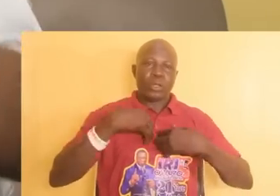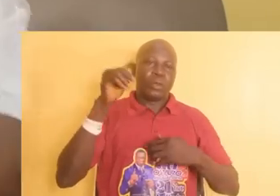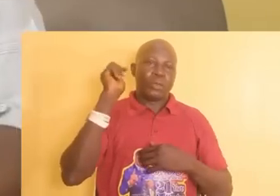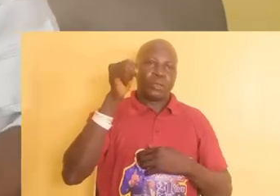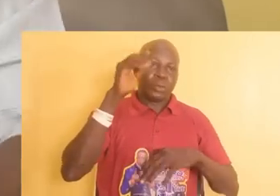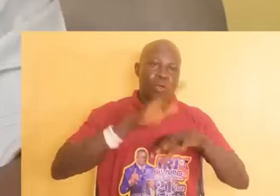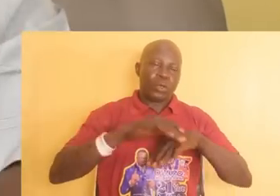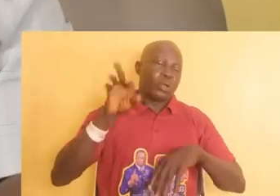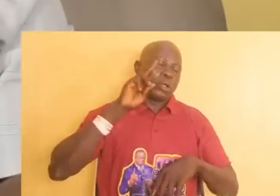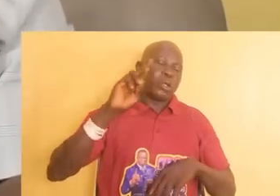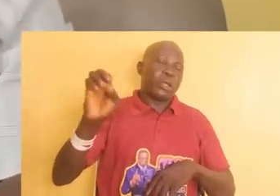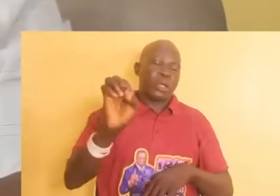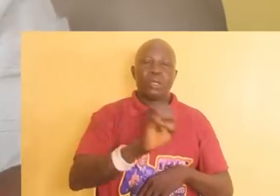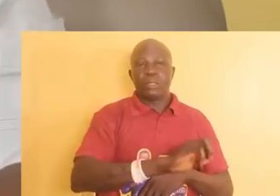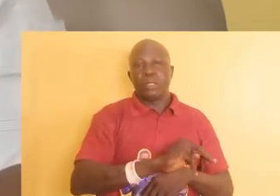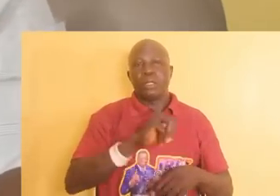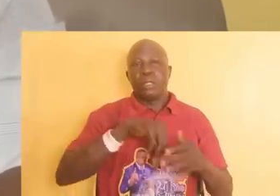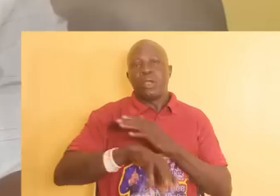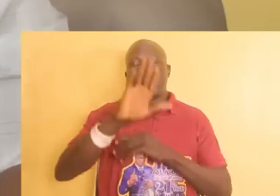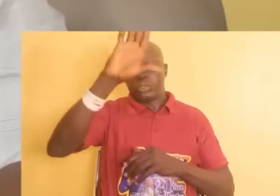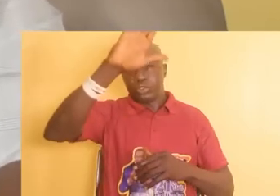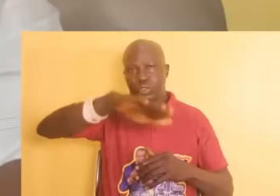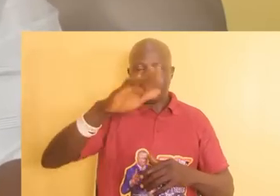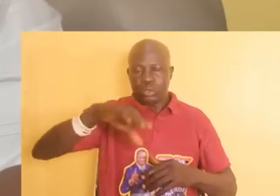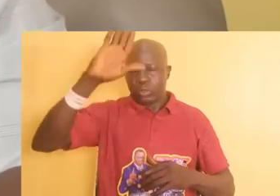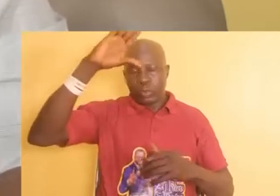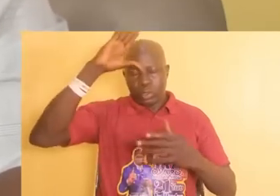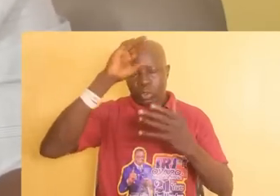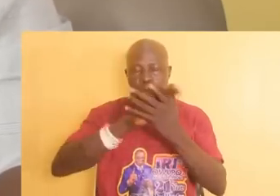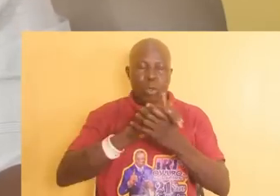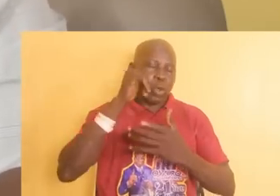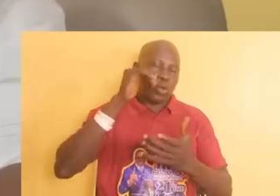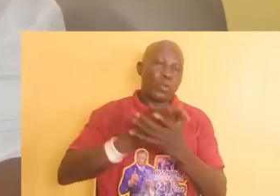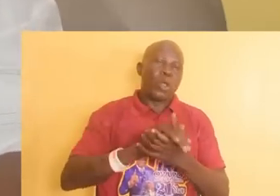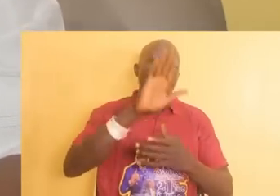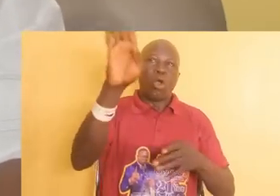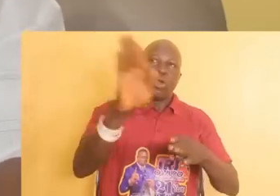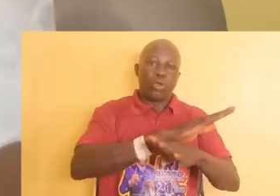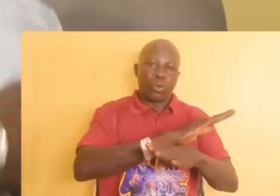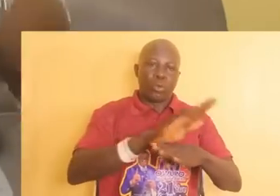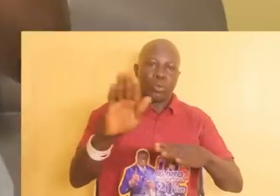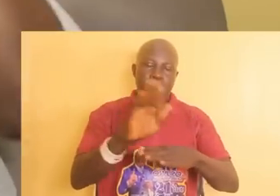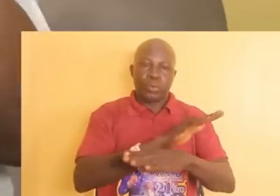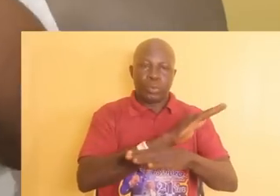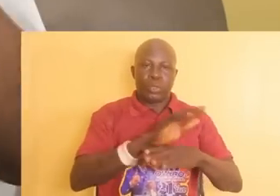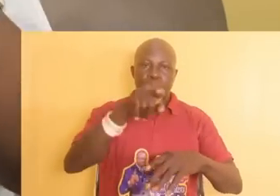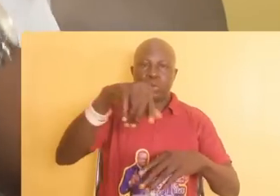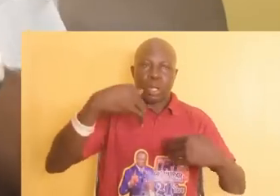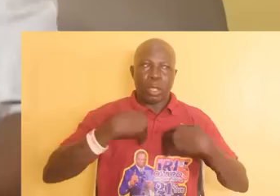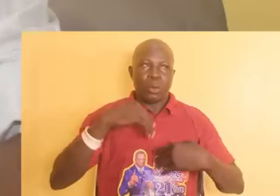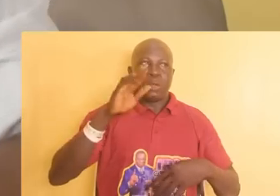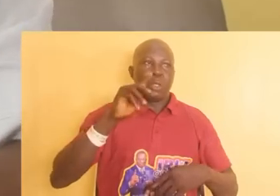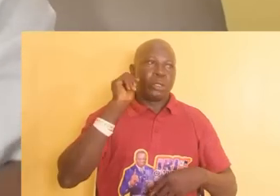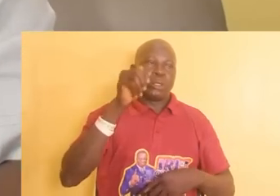e amen you have testimony over lori oko ati yawo over your wife and your husband lori business ye over oko wo re wa ni